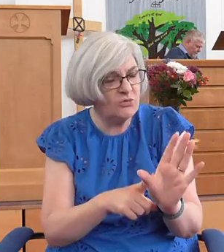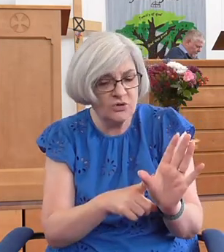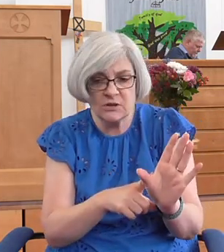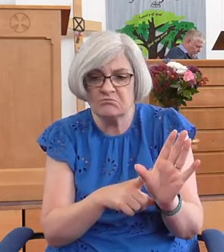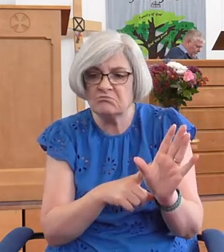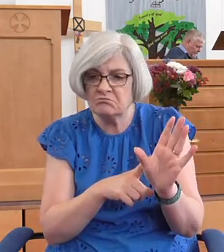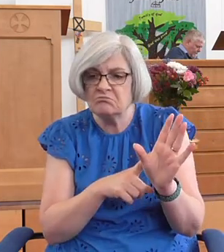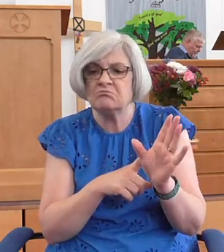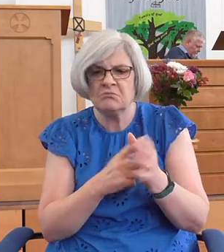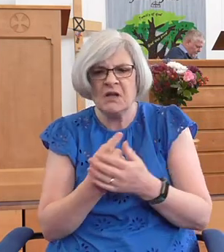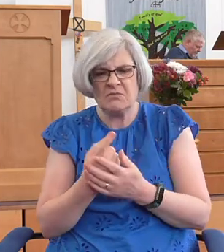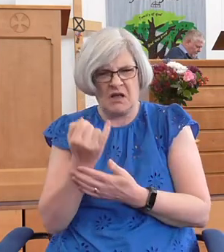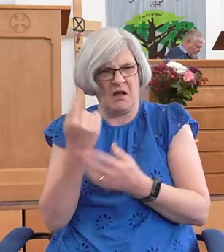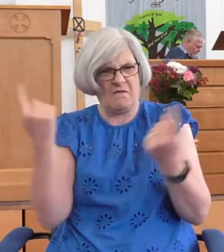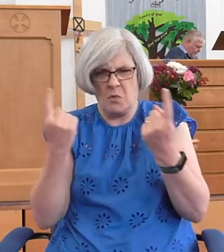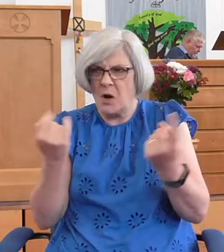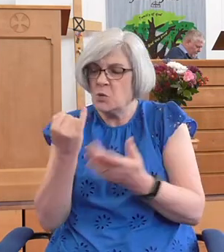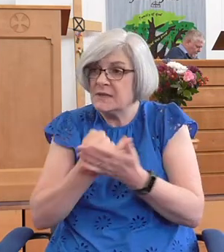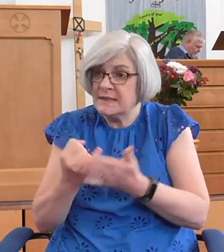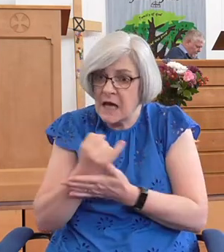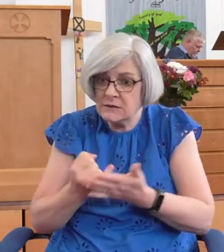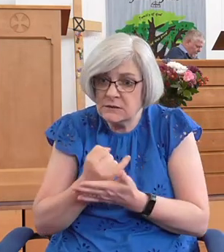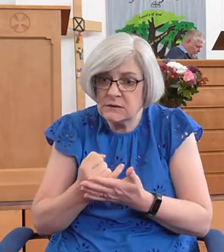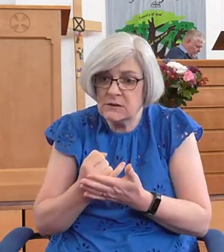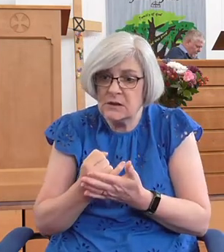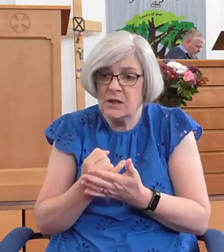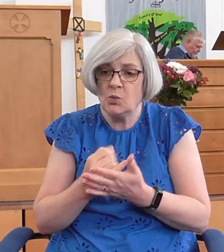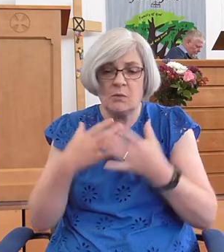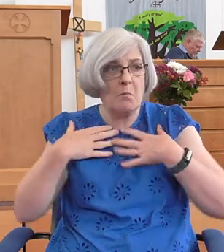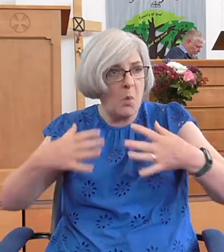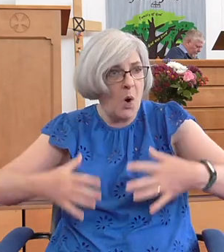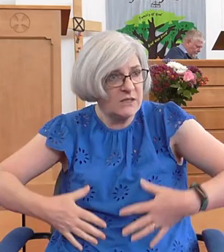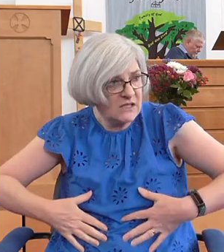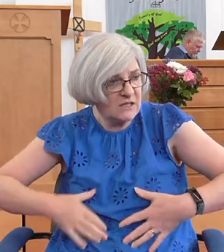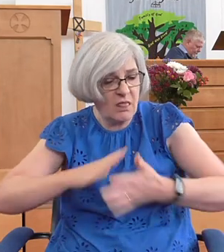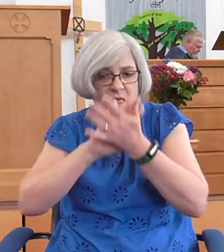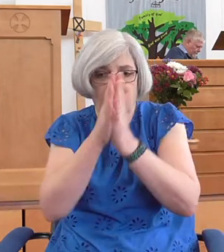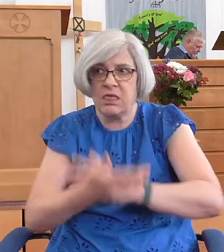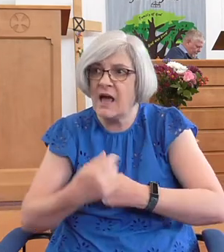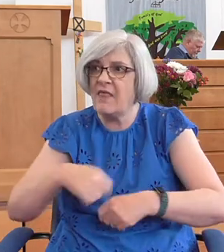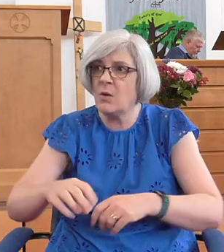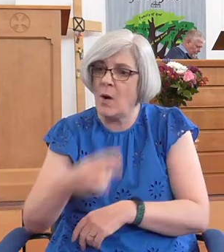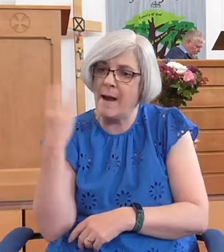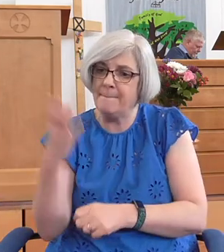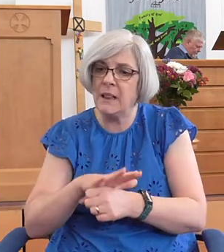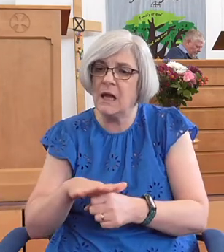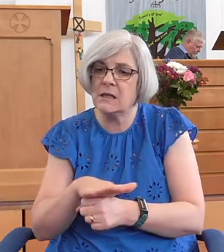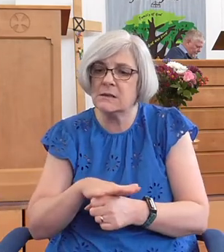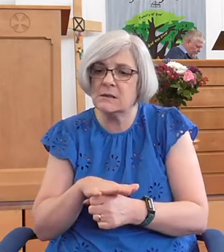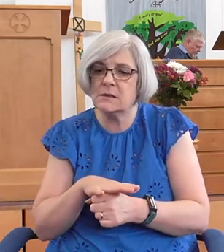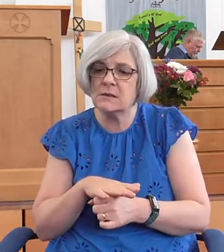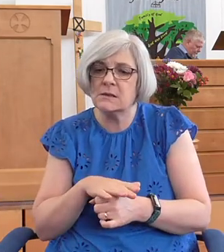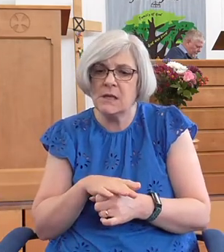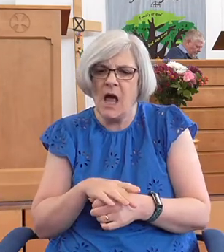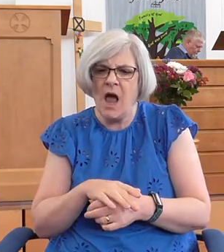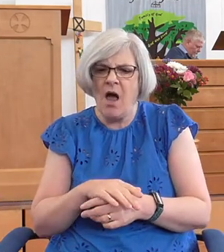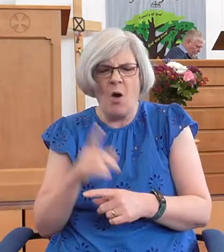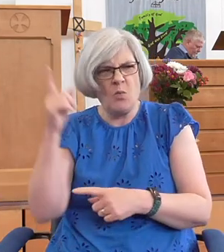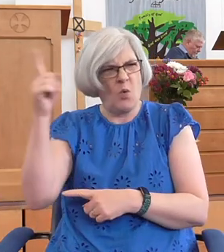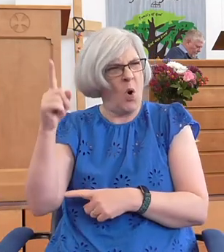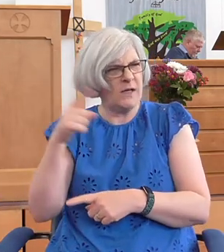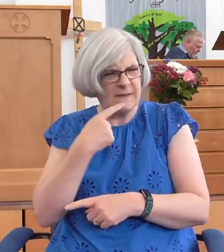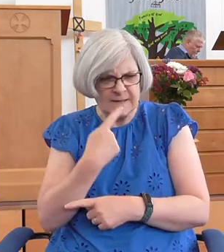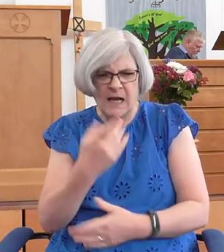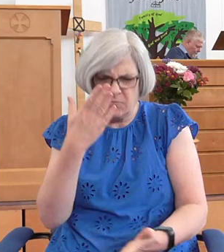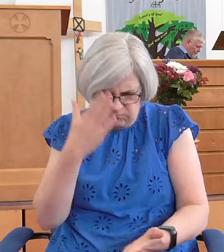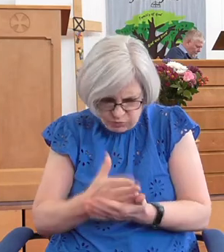with those who sinned, whose bodies perished in the wilderness? And to whom did God swear that they